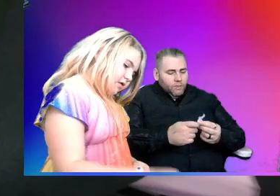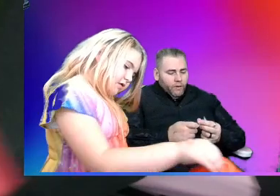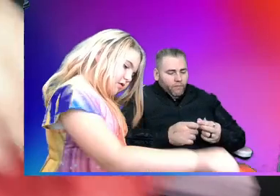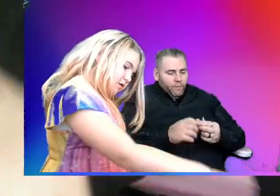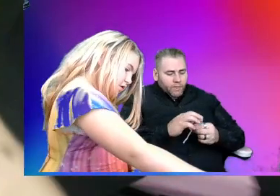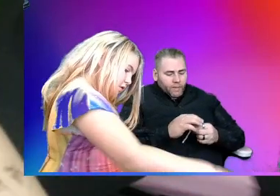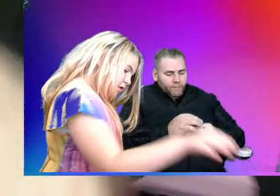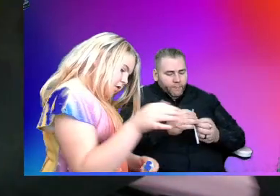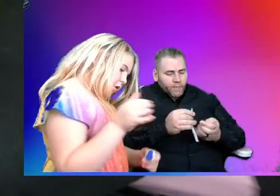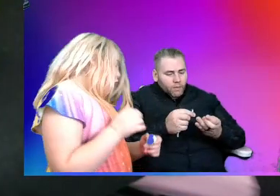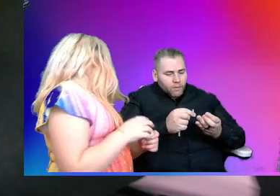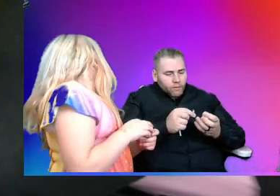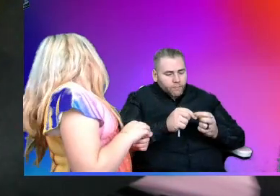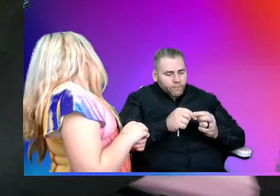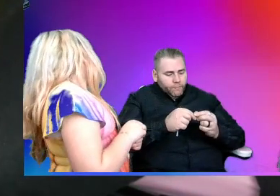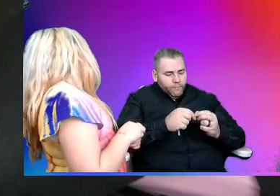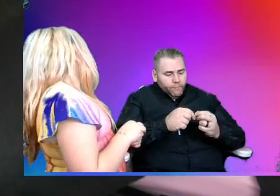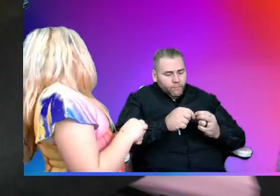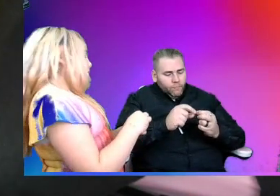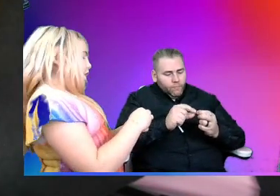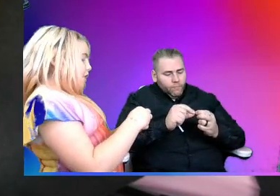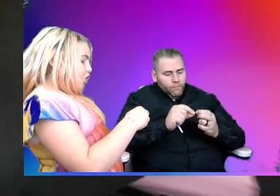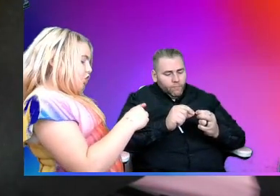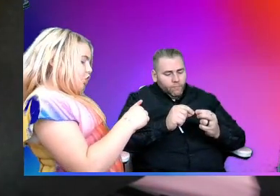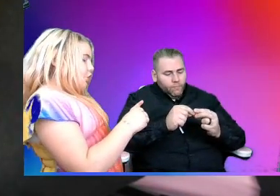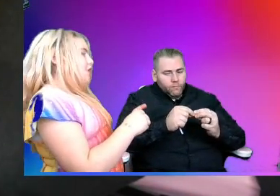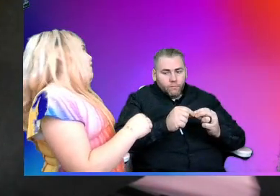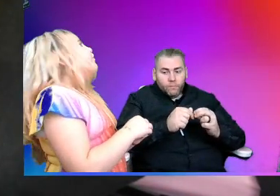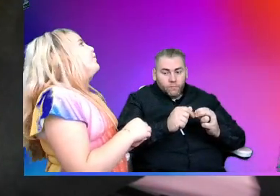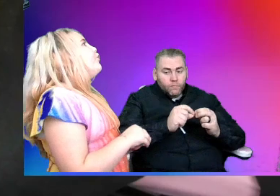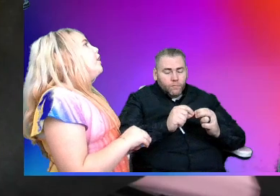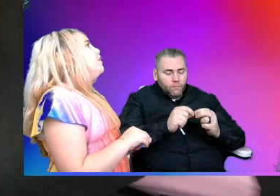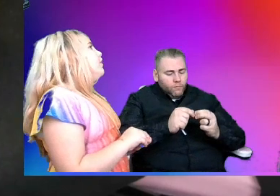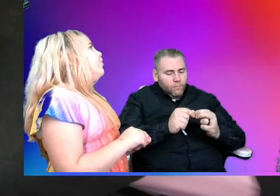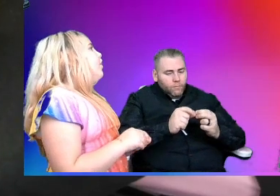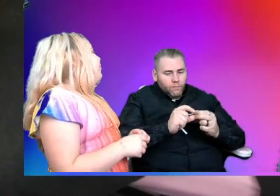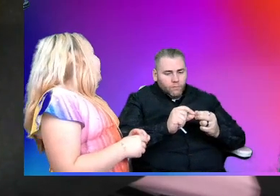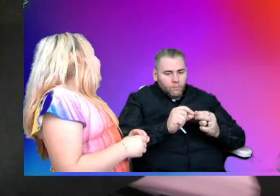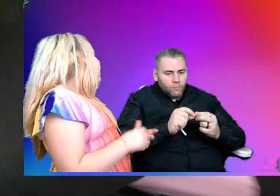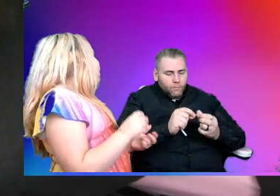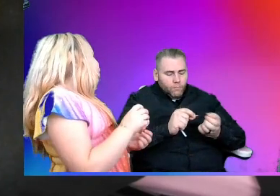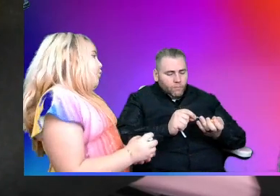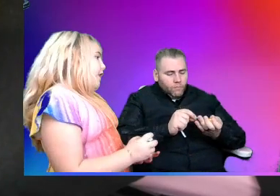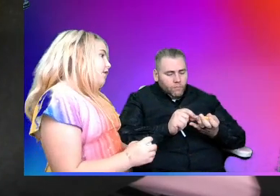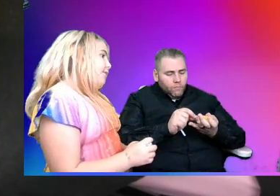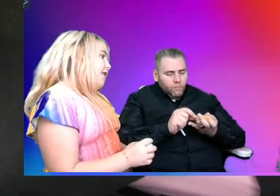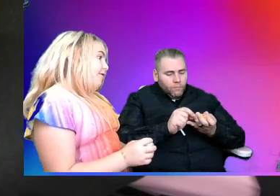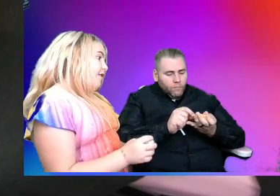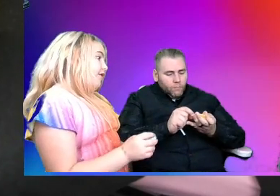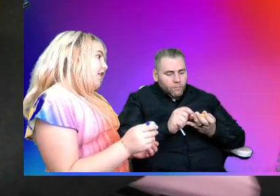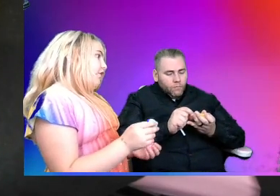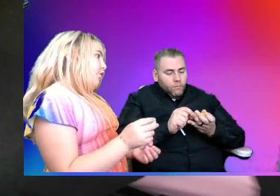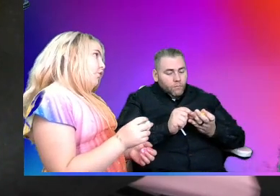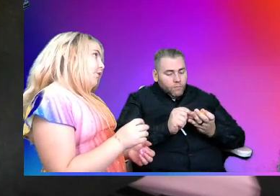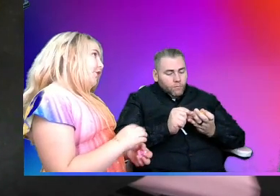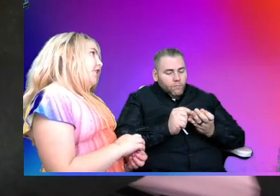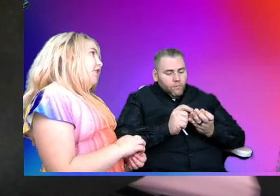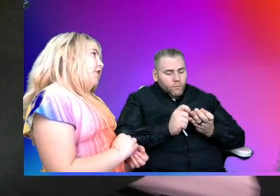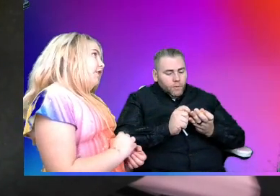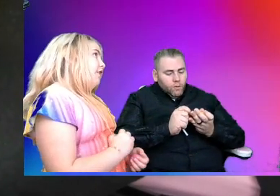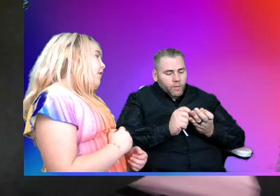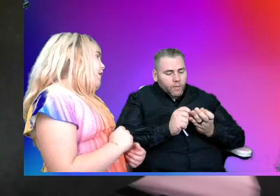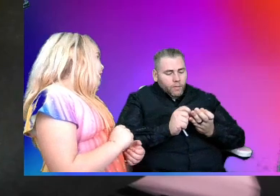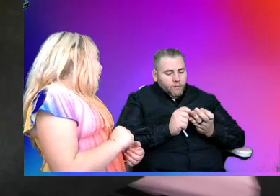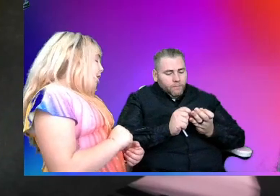Well, let's try it from this side. All the silks get stuck to this and my thread cuts on them, so we have to be really careful with